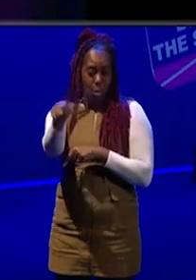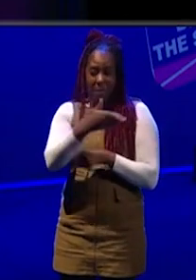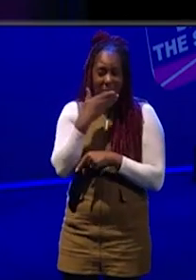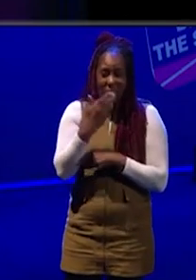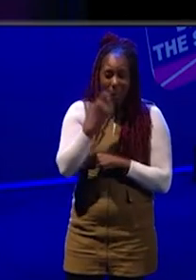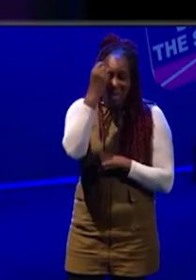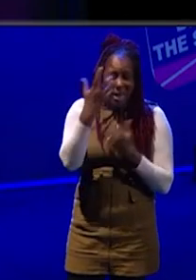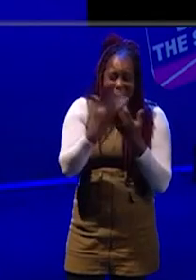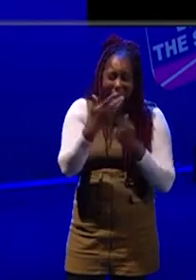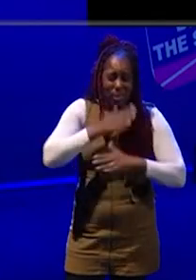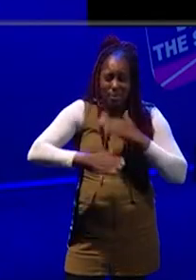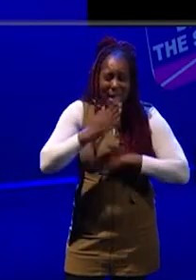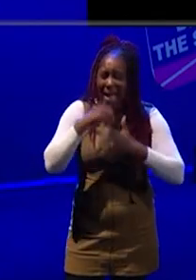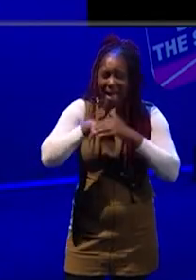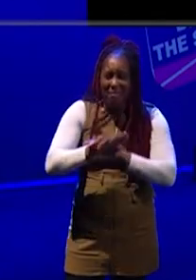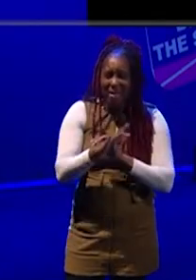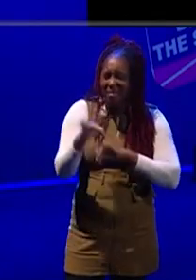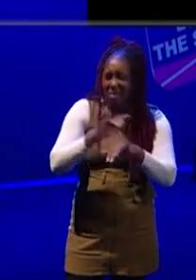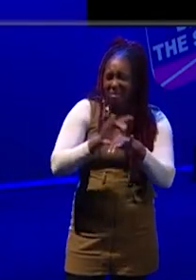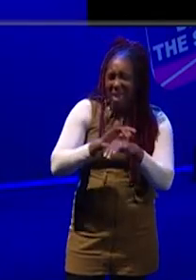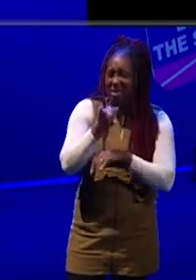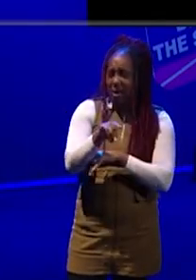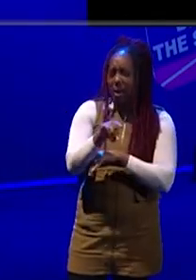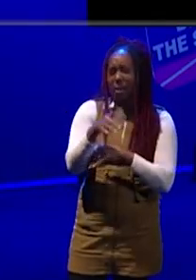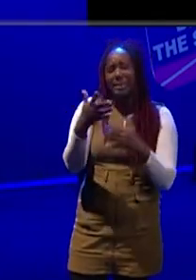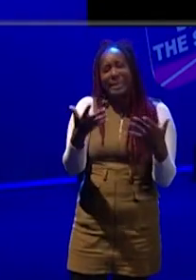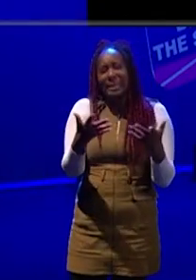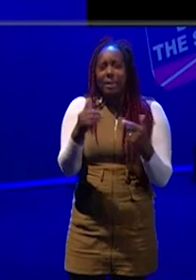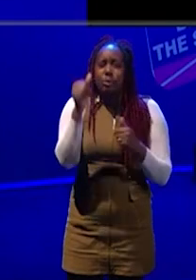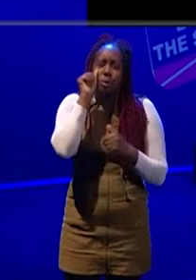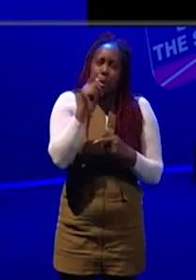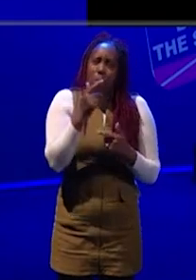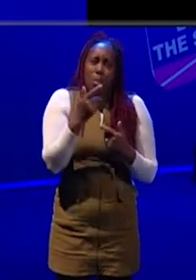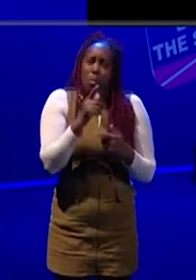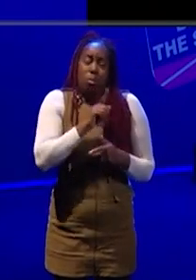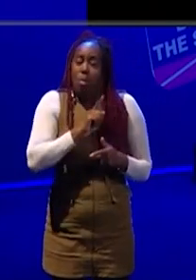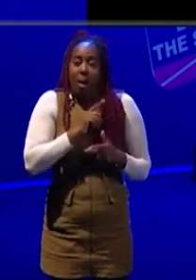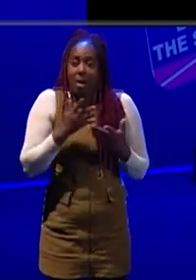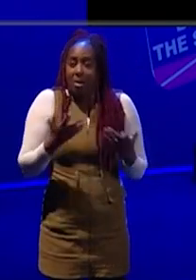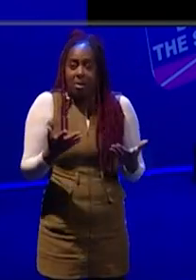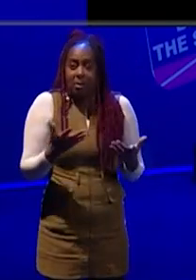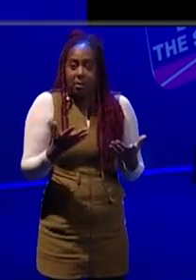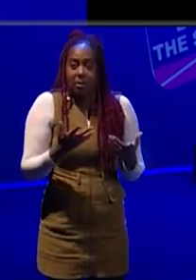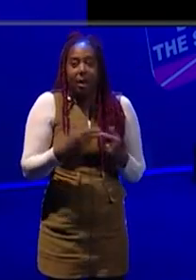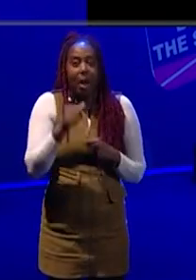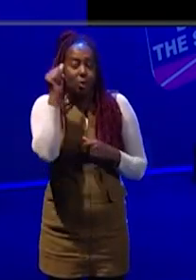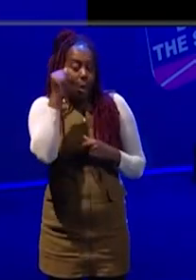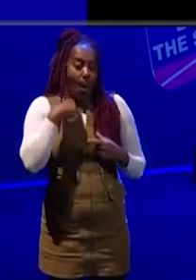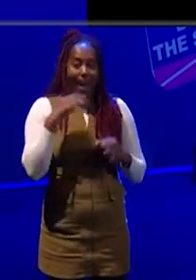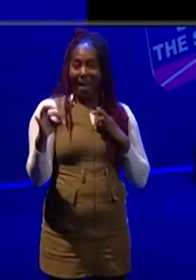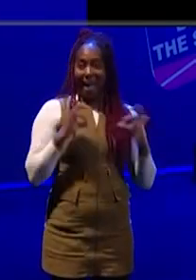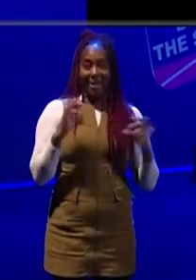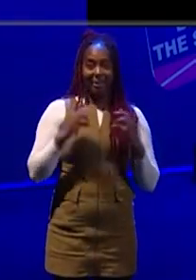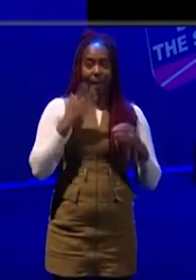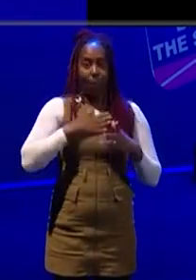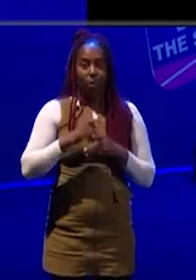to behave in a theatre." Which, you know, why should anyone? Do you know what I mean? And look, I'm an actor. I want people to sit